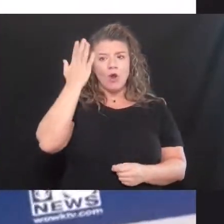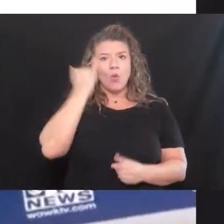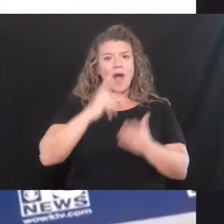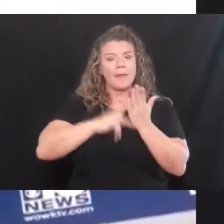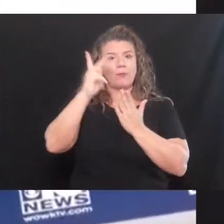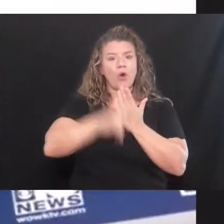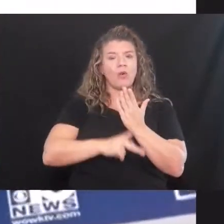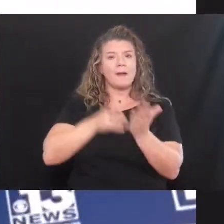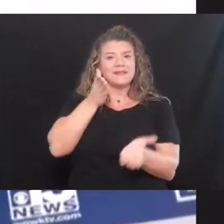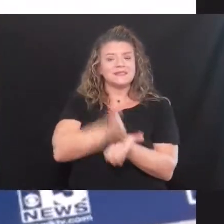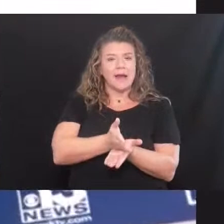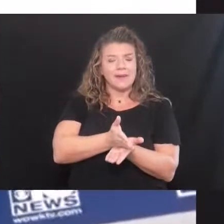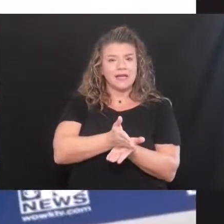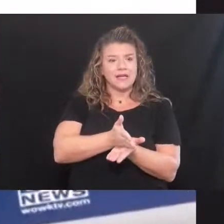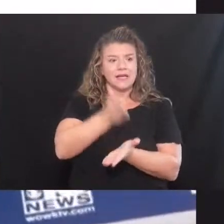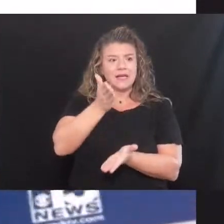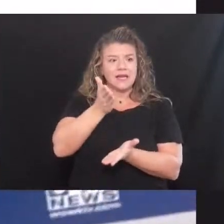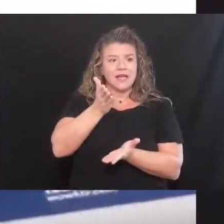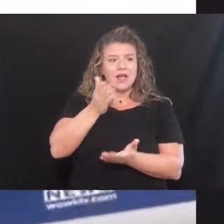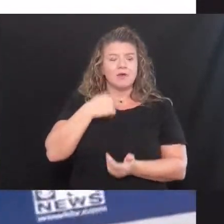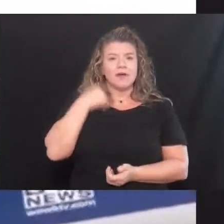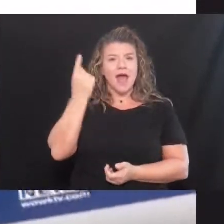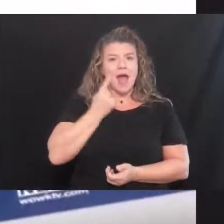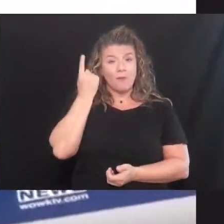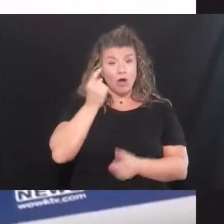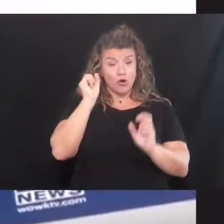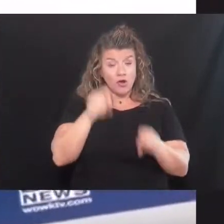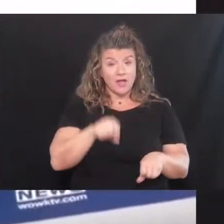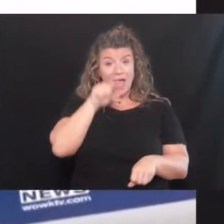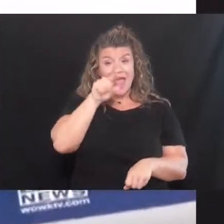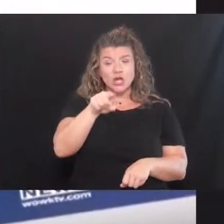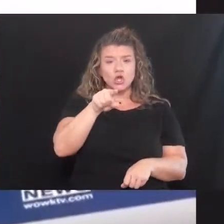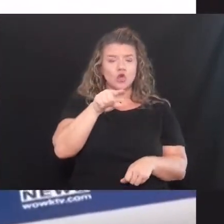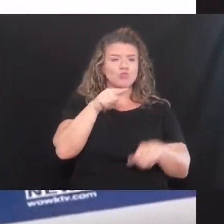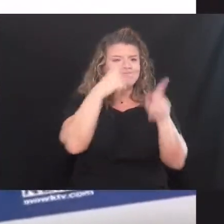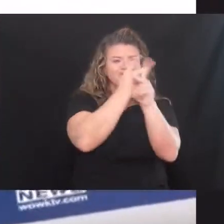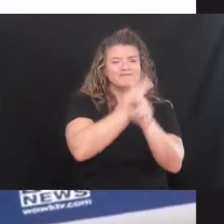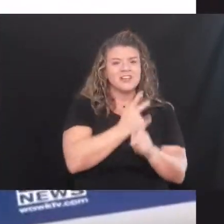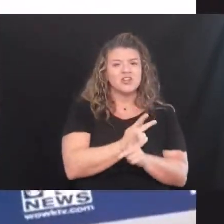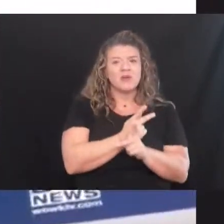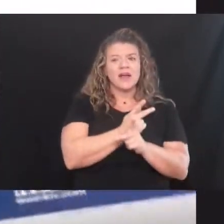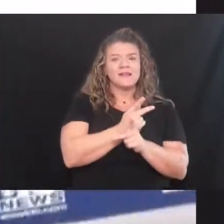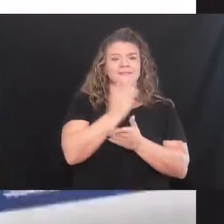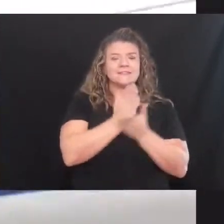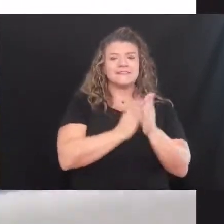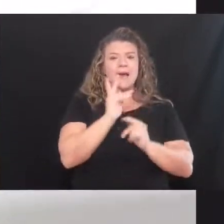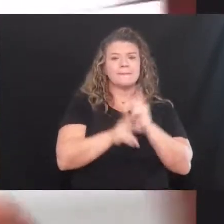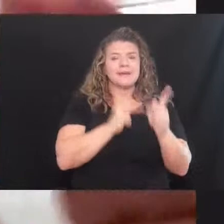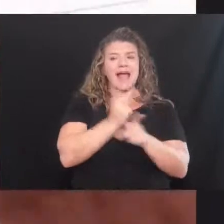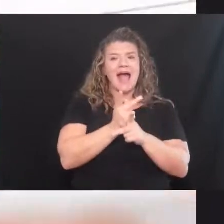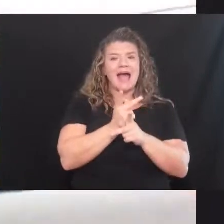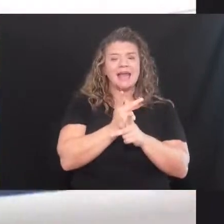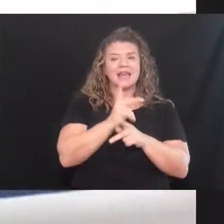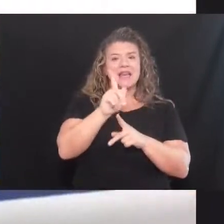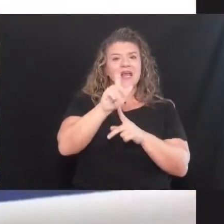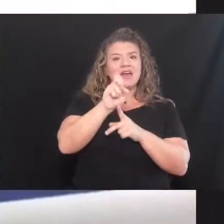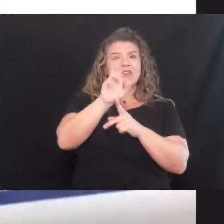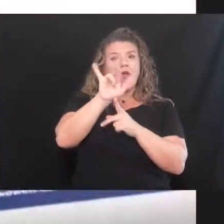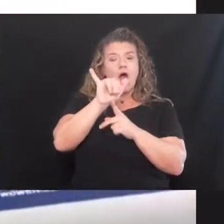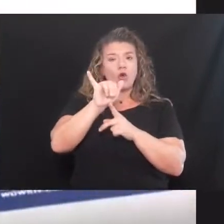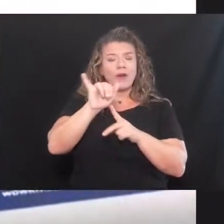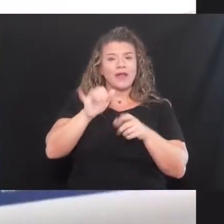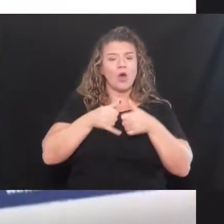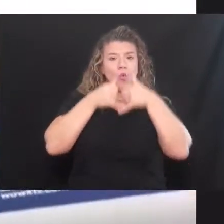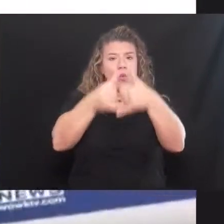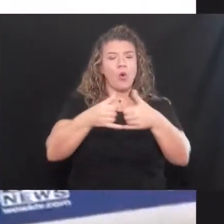is coming to an end. What I'm wondering is, can you retool the lottery drawings and focus down in the younger age